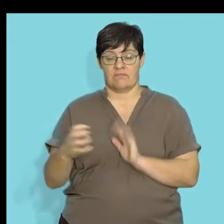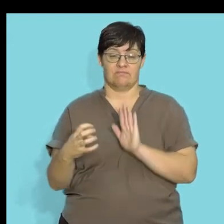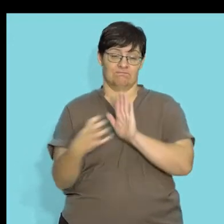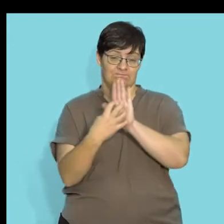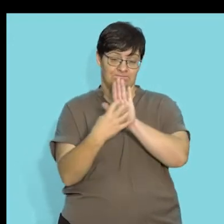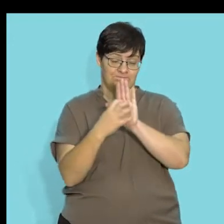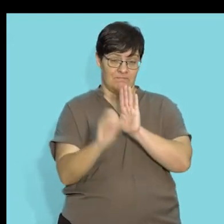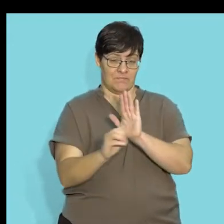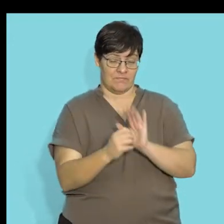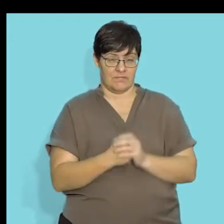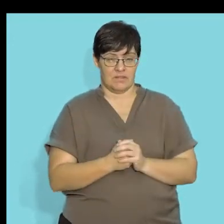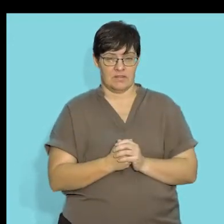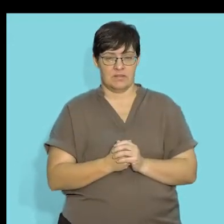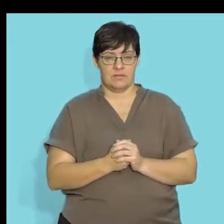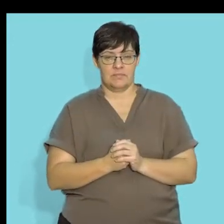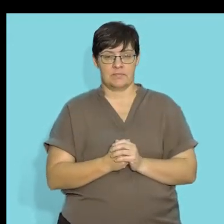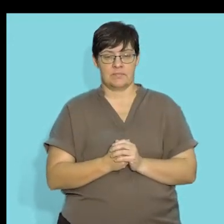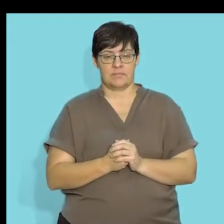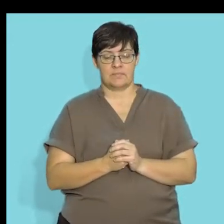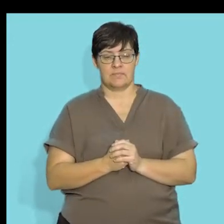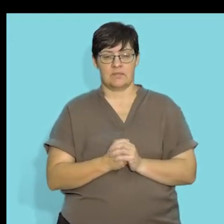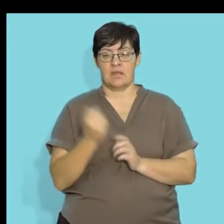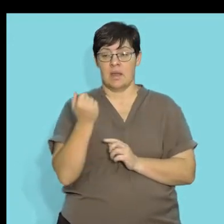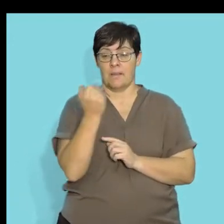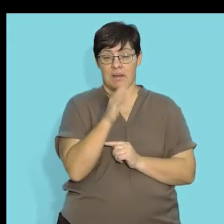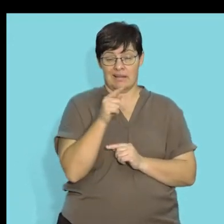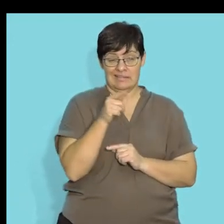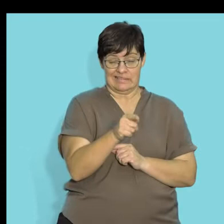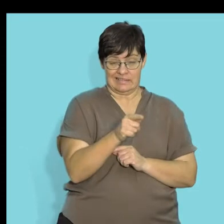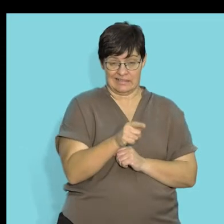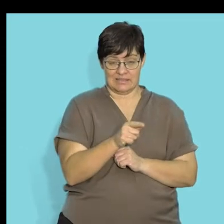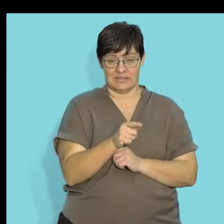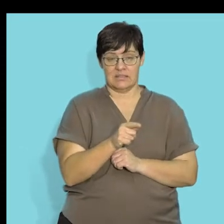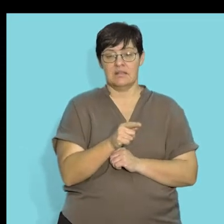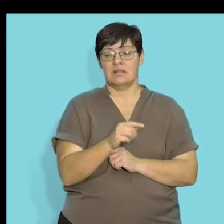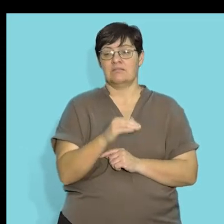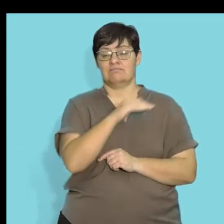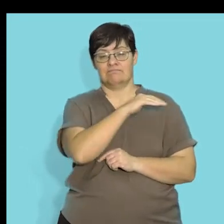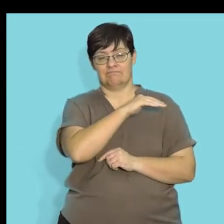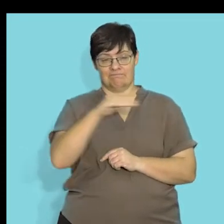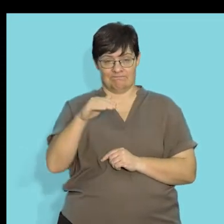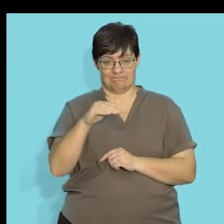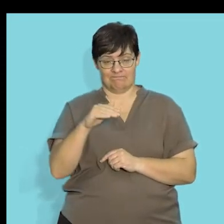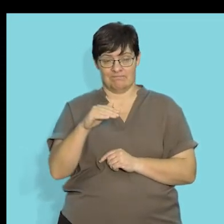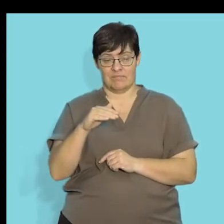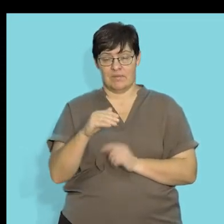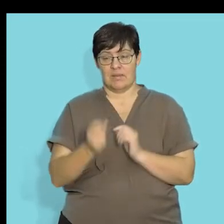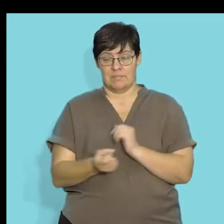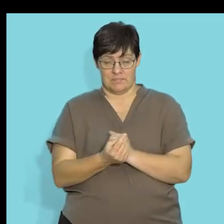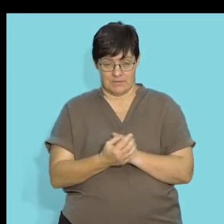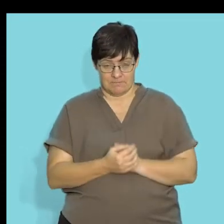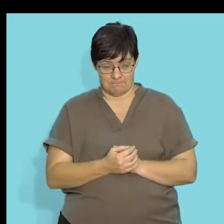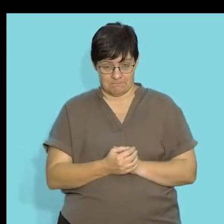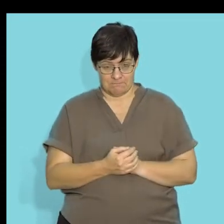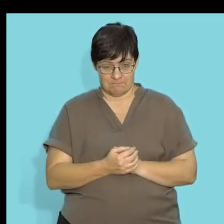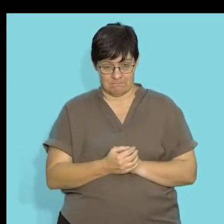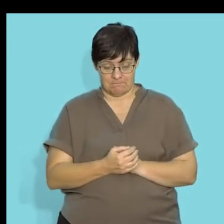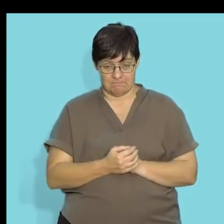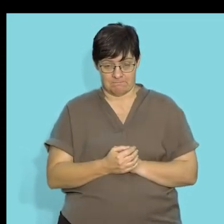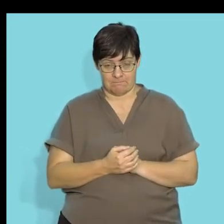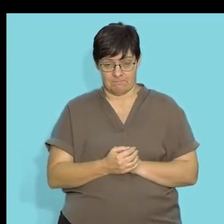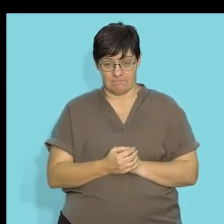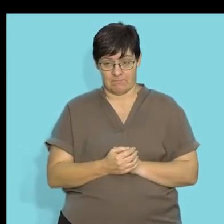Here I have an illustration where we've got that plant that is placed in a horizontal orientation.